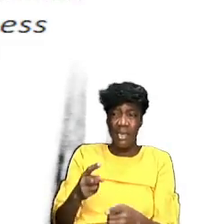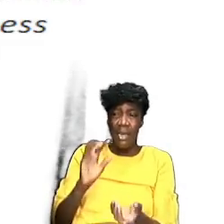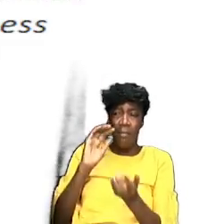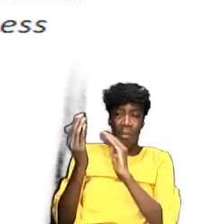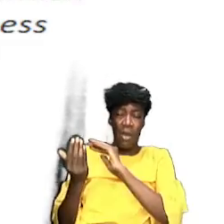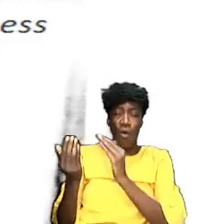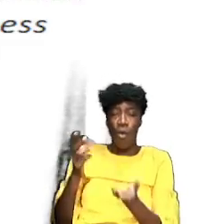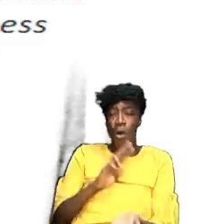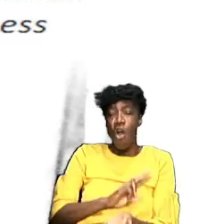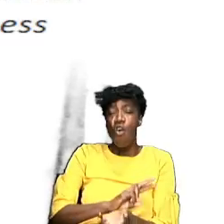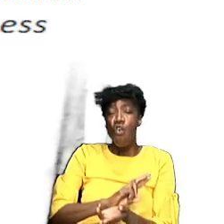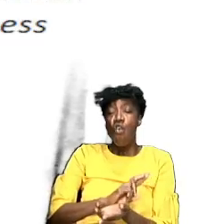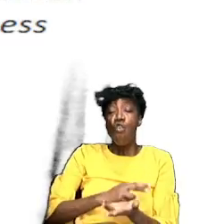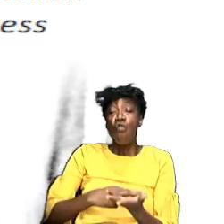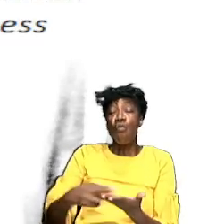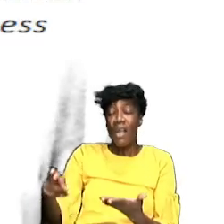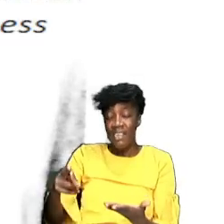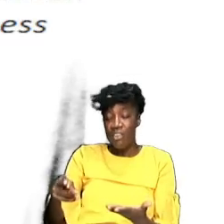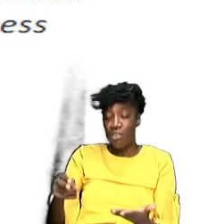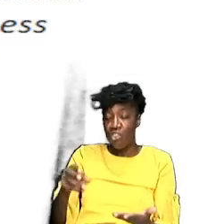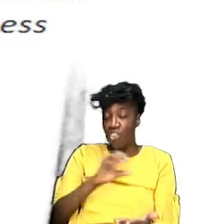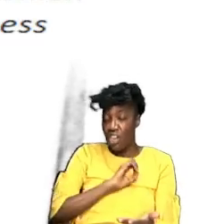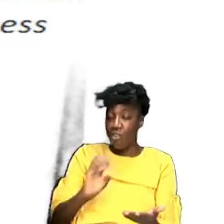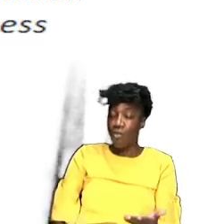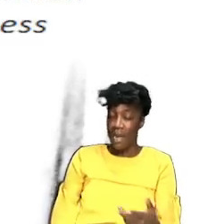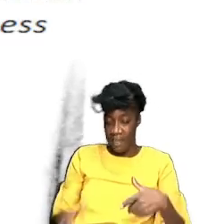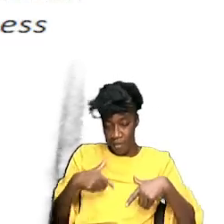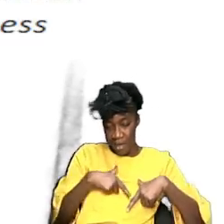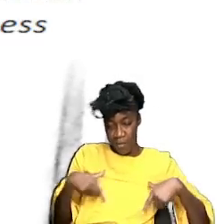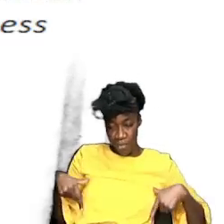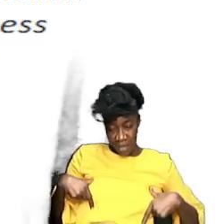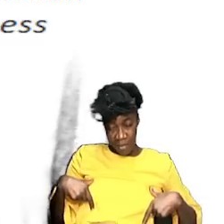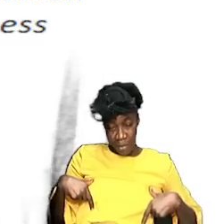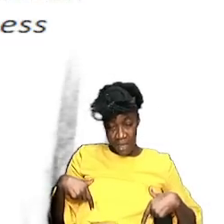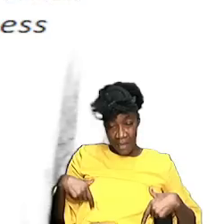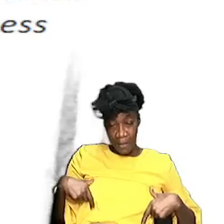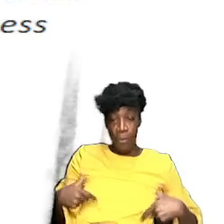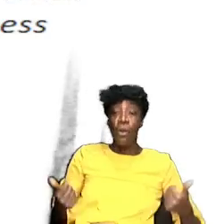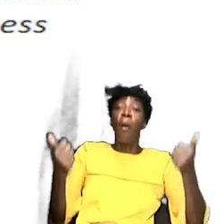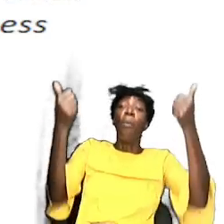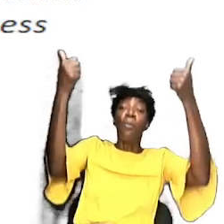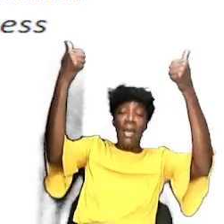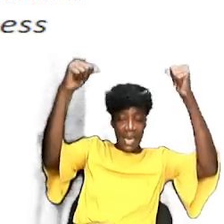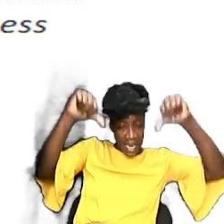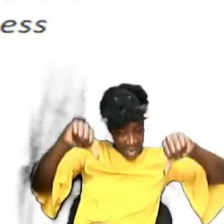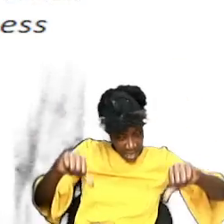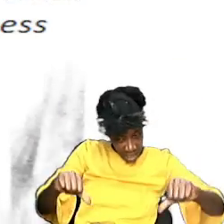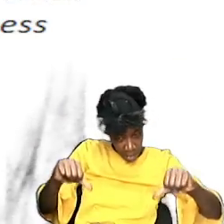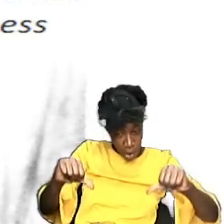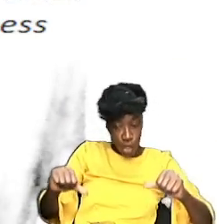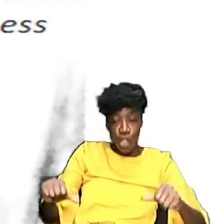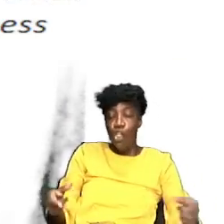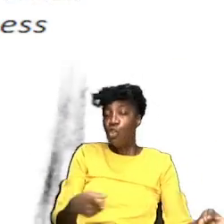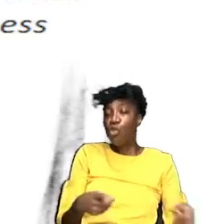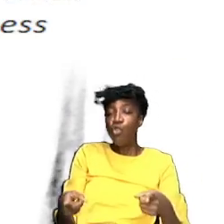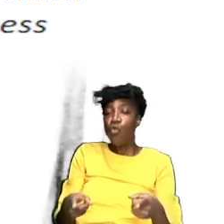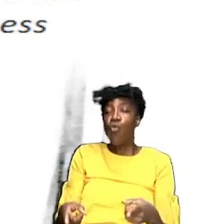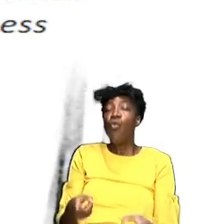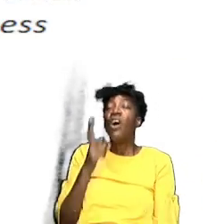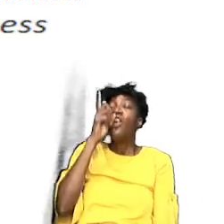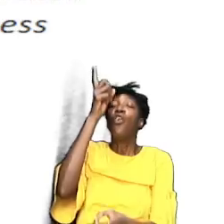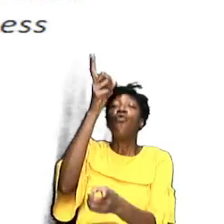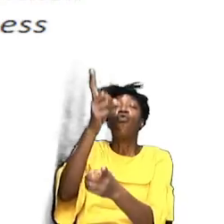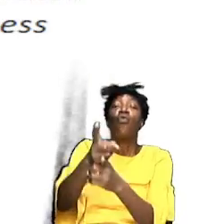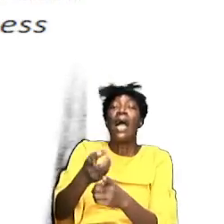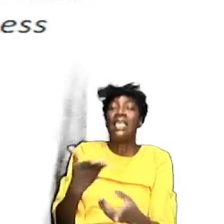righteous in Christ, praise God, by having on that breastplate of righteousness. But I'm also enabled to do righteous things, so I can now make